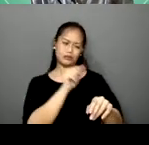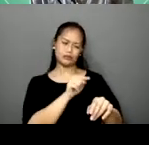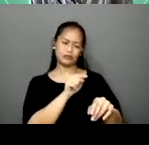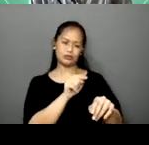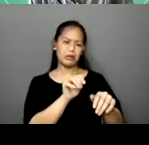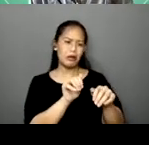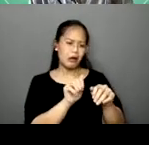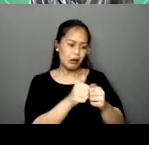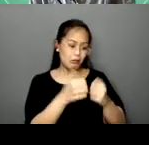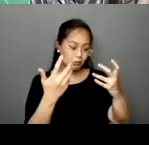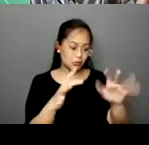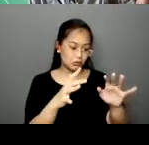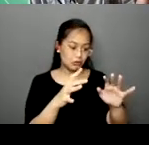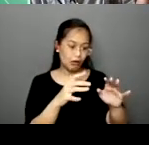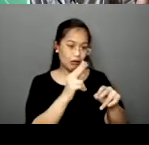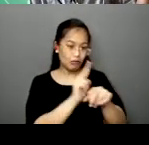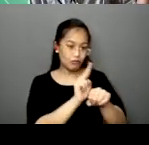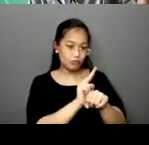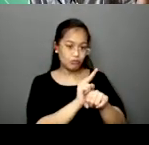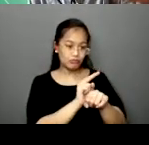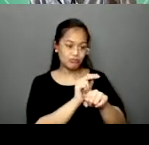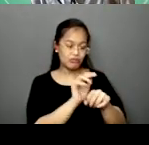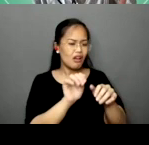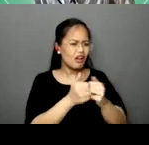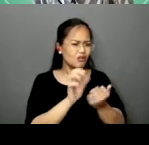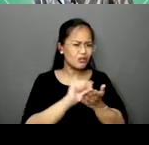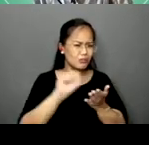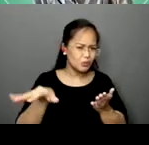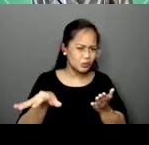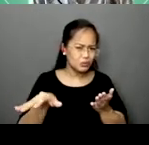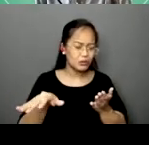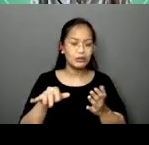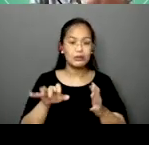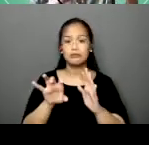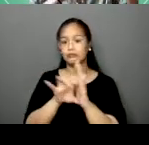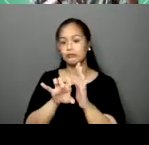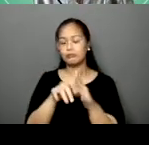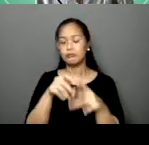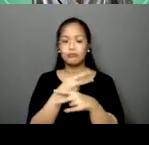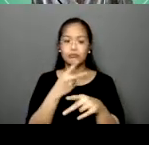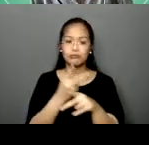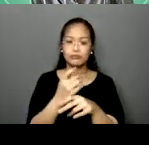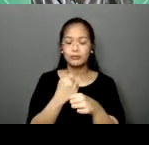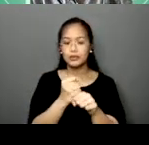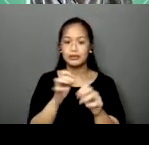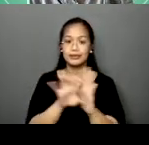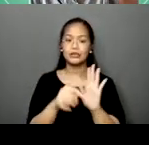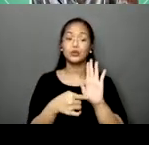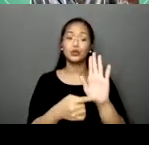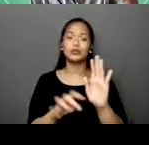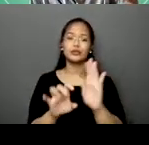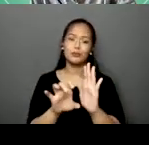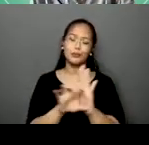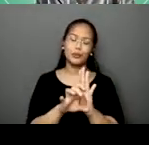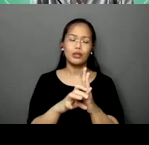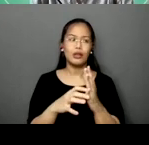disposed of. Products have to be made, and to show you examples of how this was made, there